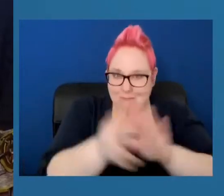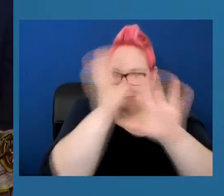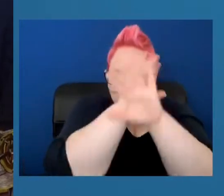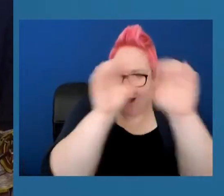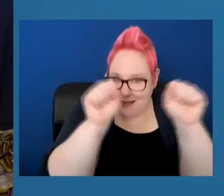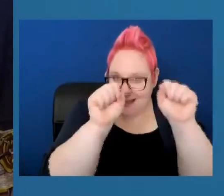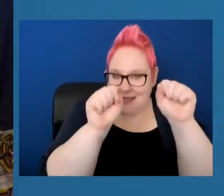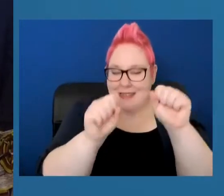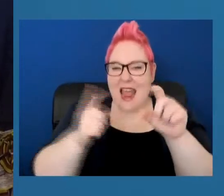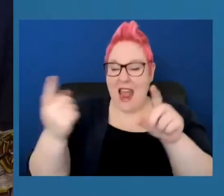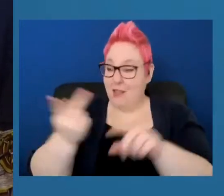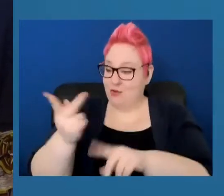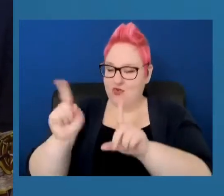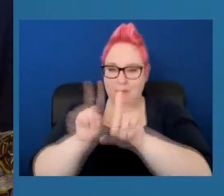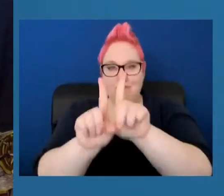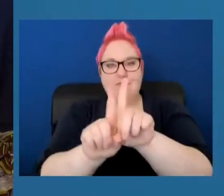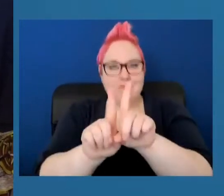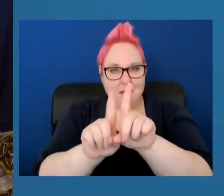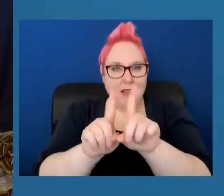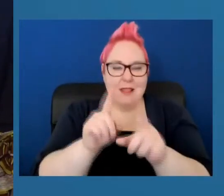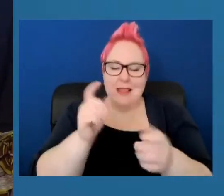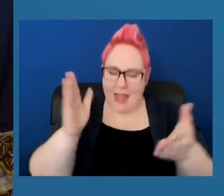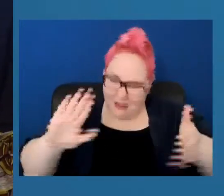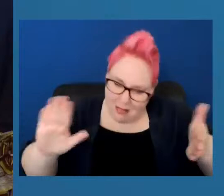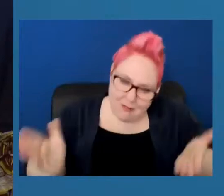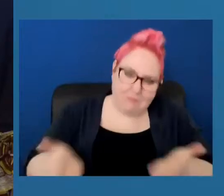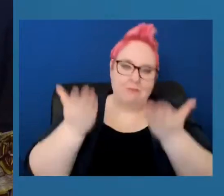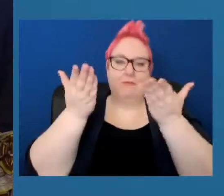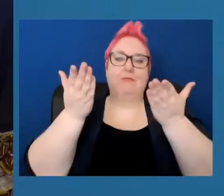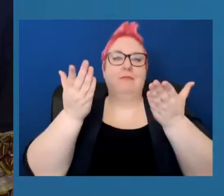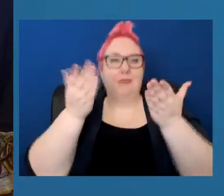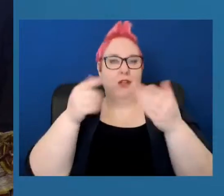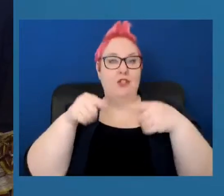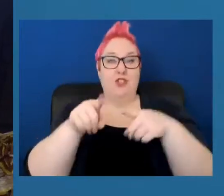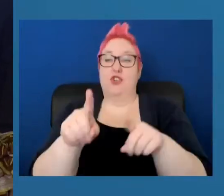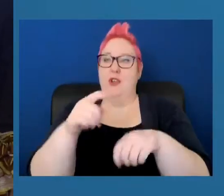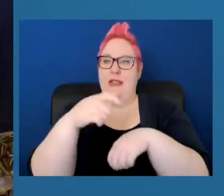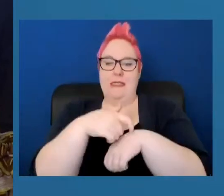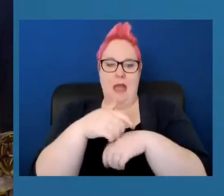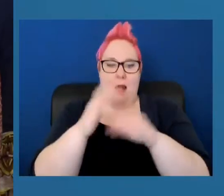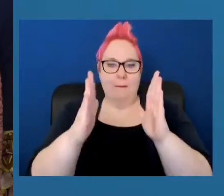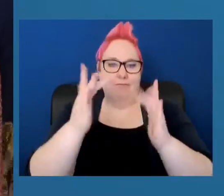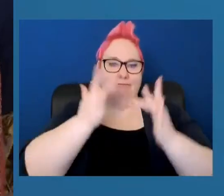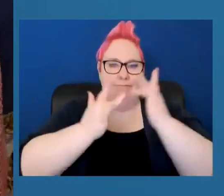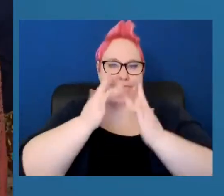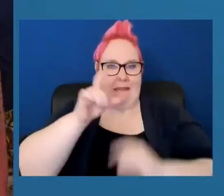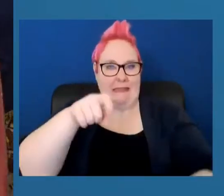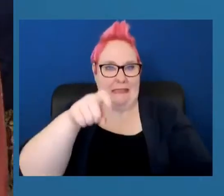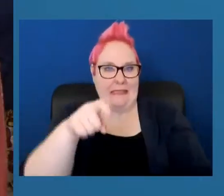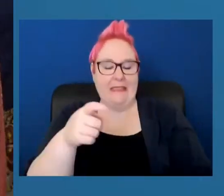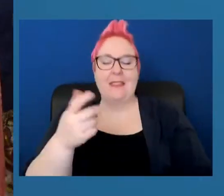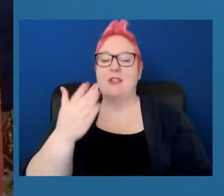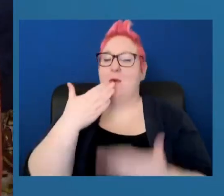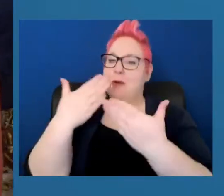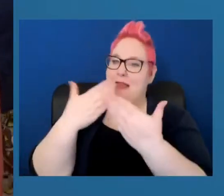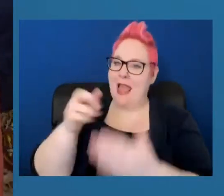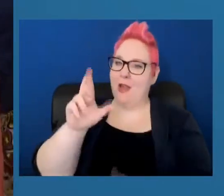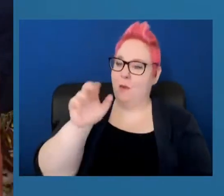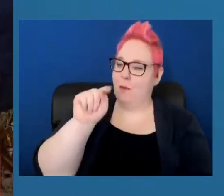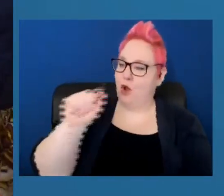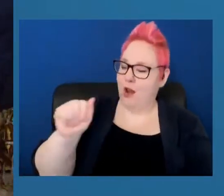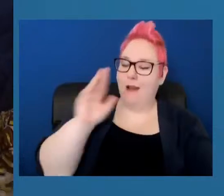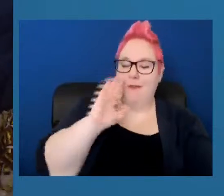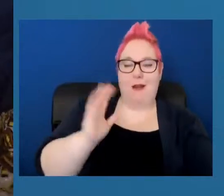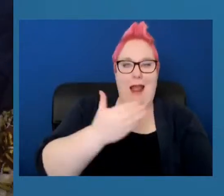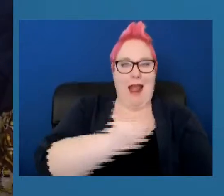changed the course of history by lifting up people in the greatest time of need. And I want to thank Roberta Reardon for being our 2025 version of